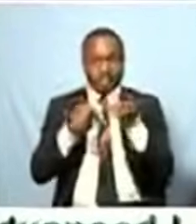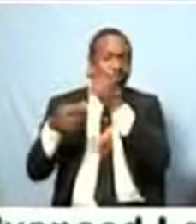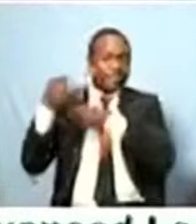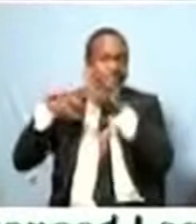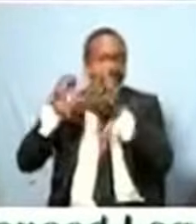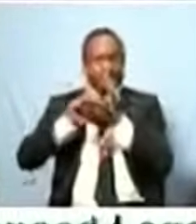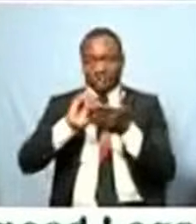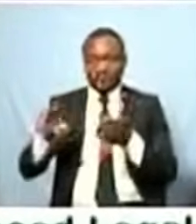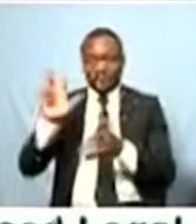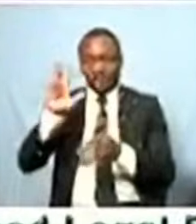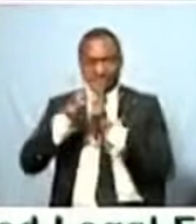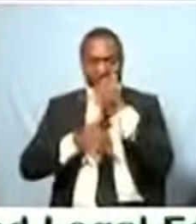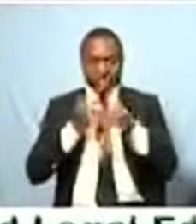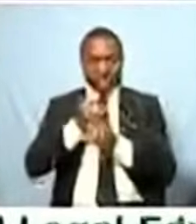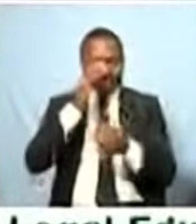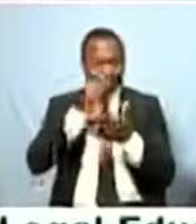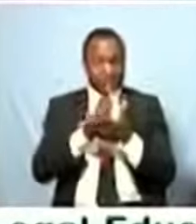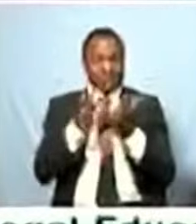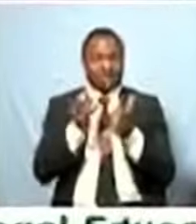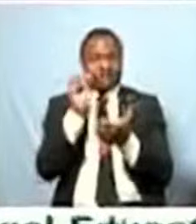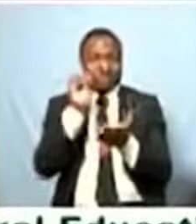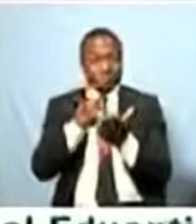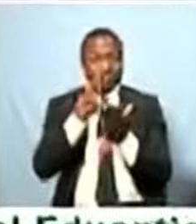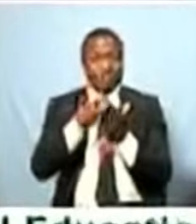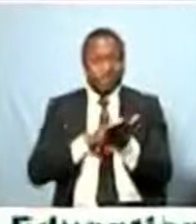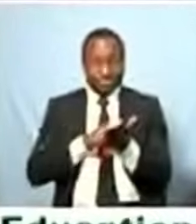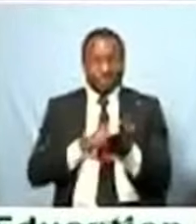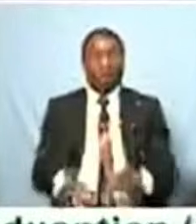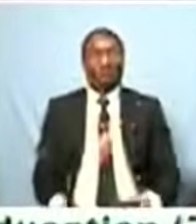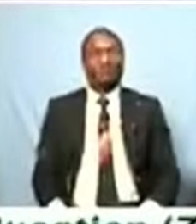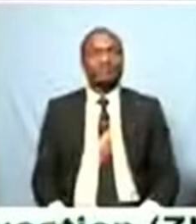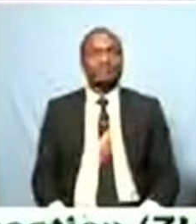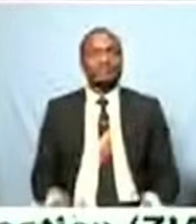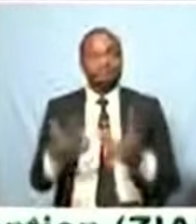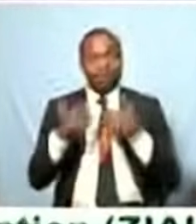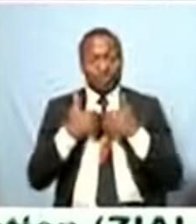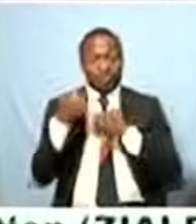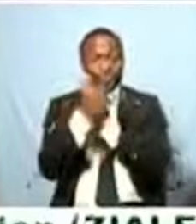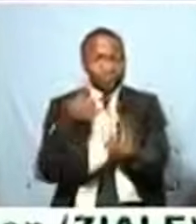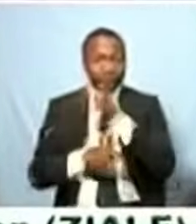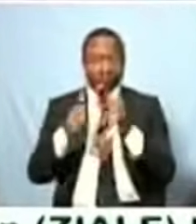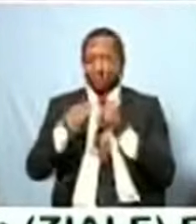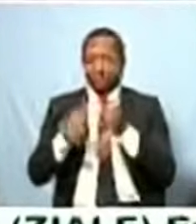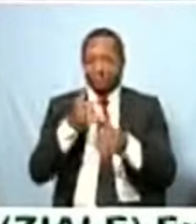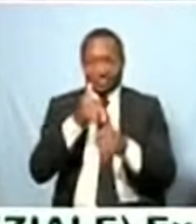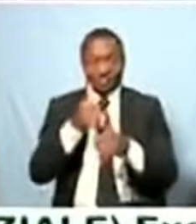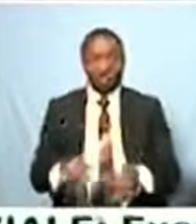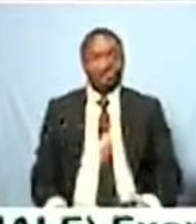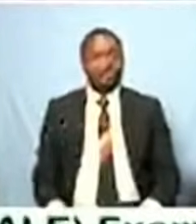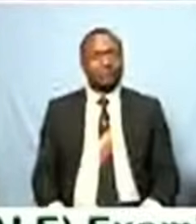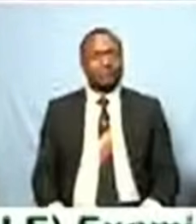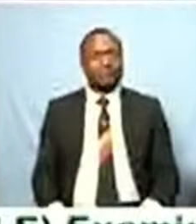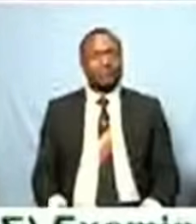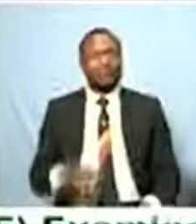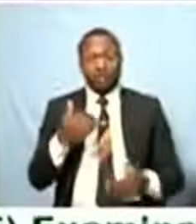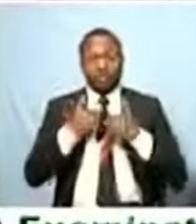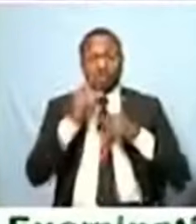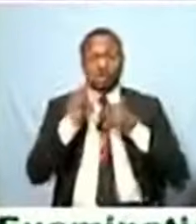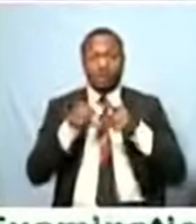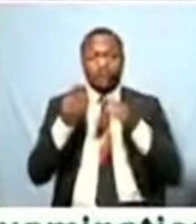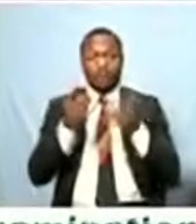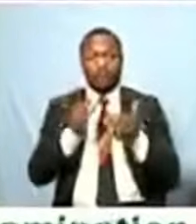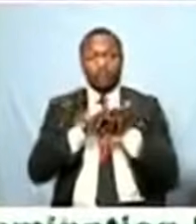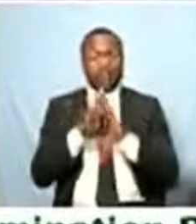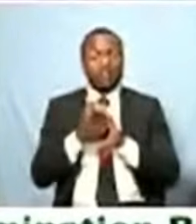remove the 3-year ban. And I want to be put on record, Madam Speaker, we've got countries like South Africa, where we have people that want to